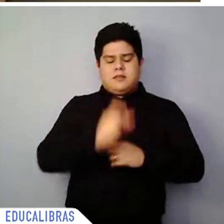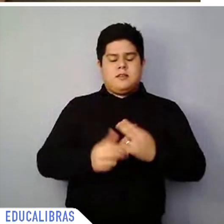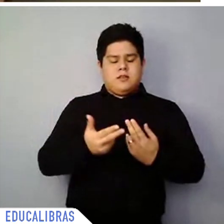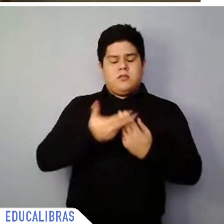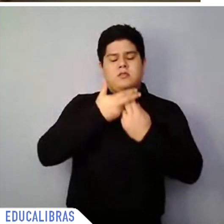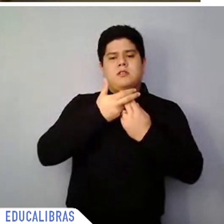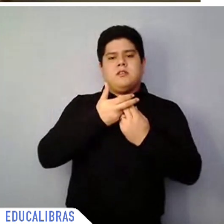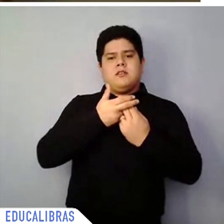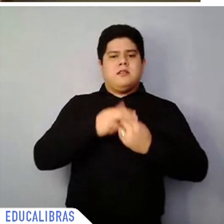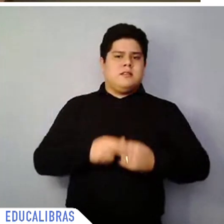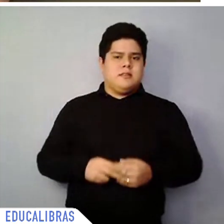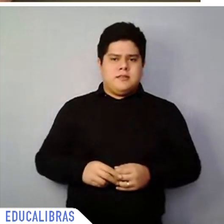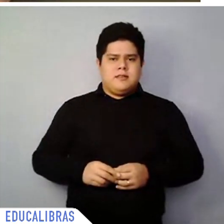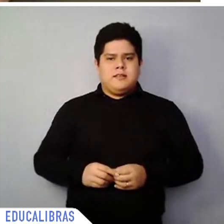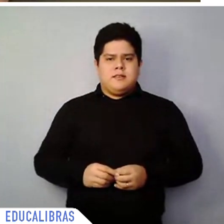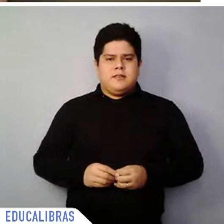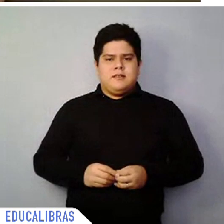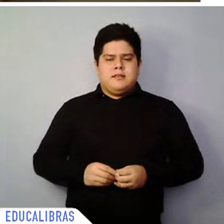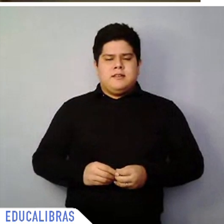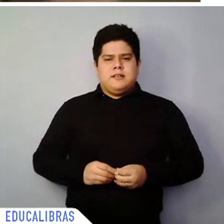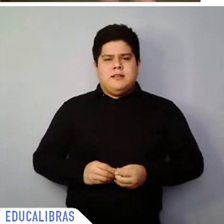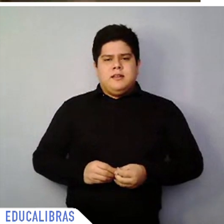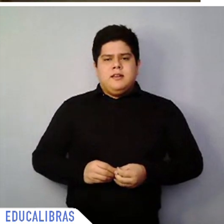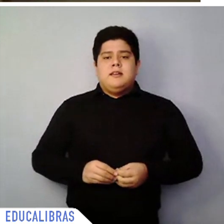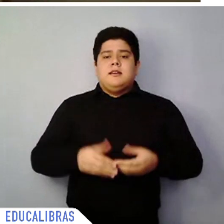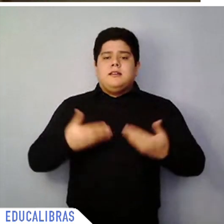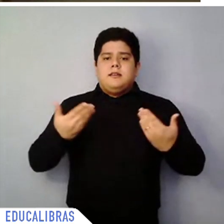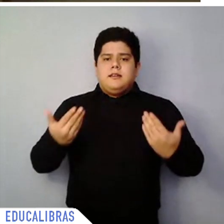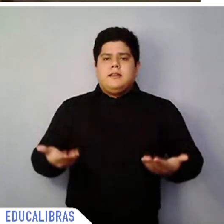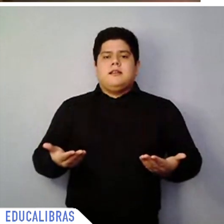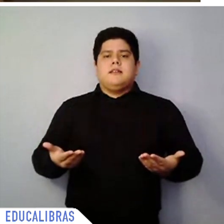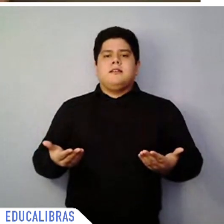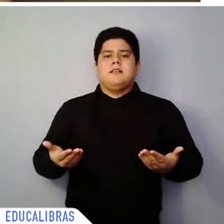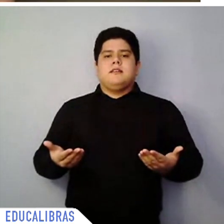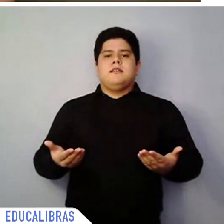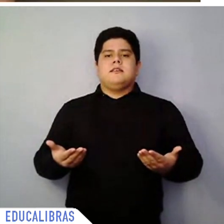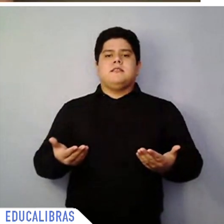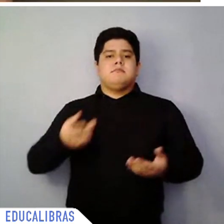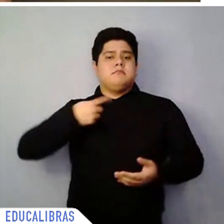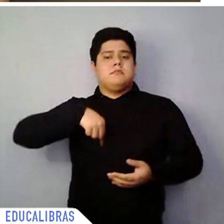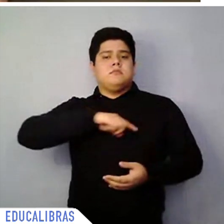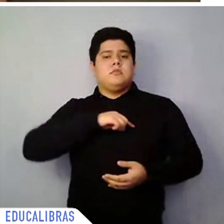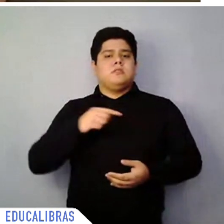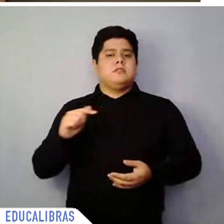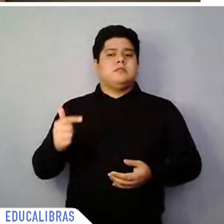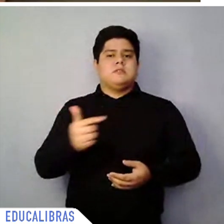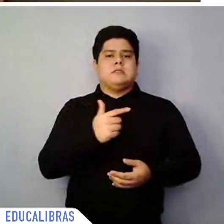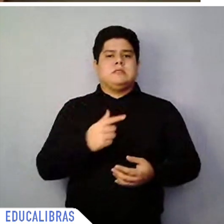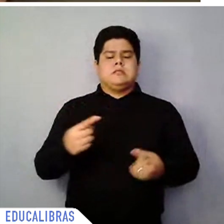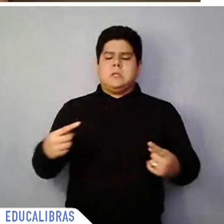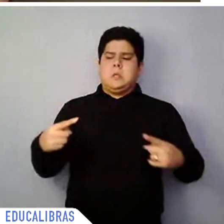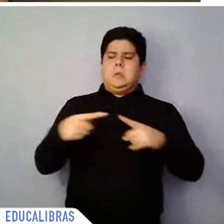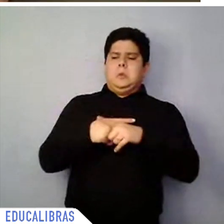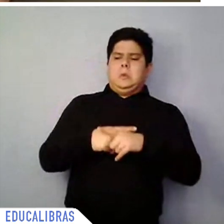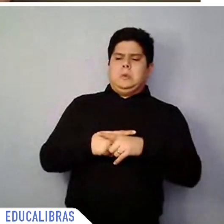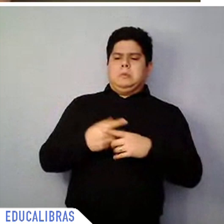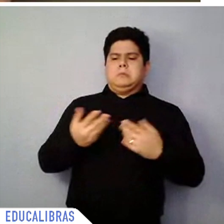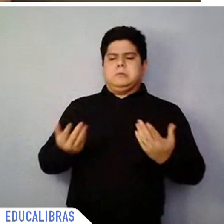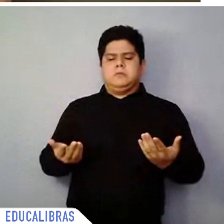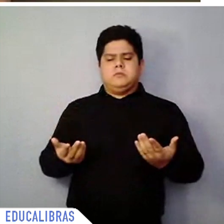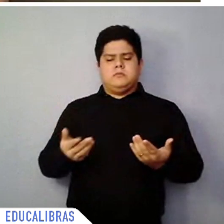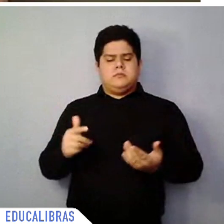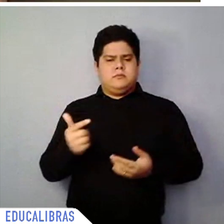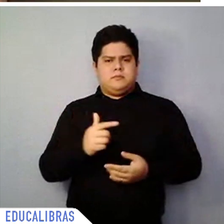the professional in SUS to be able to reach these 5,000 cities, for example. We don't have to have